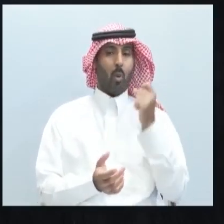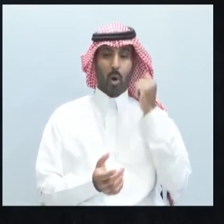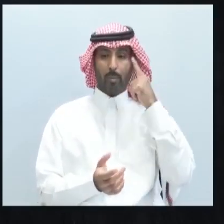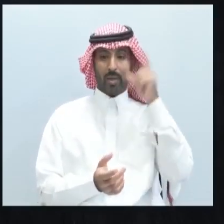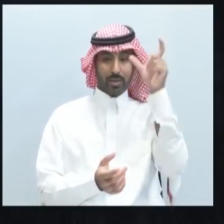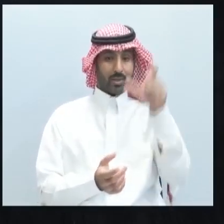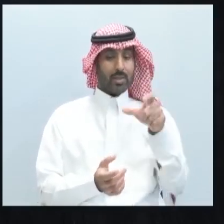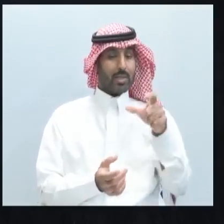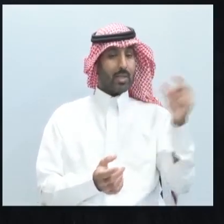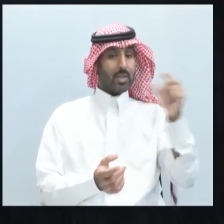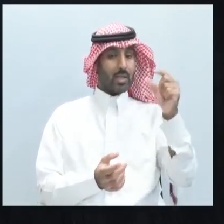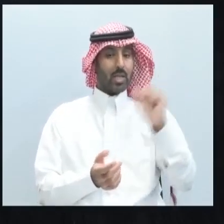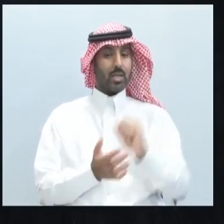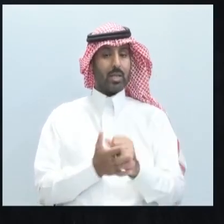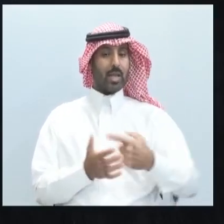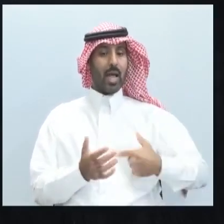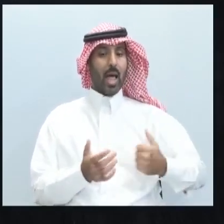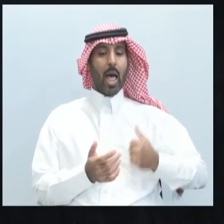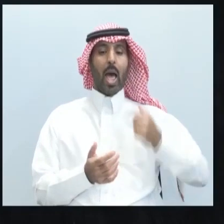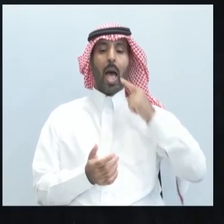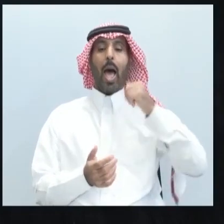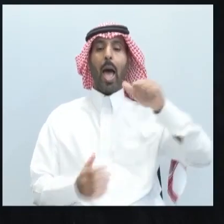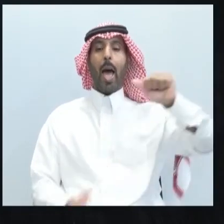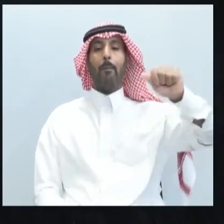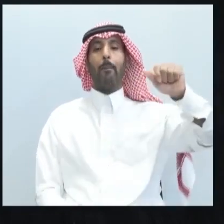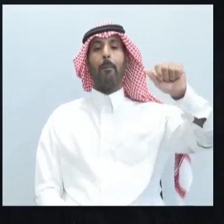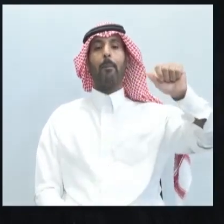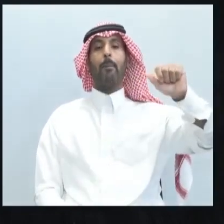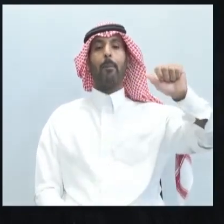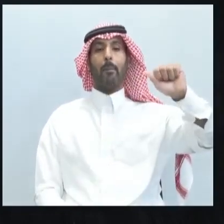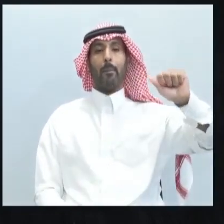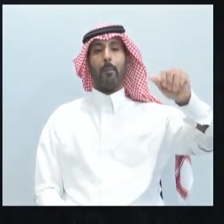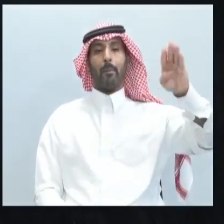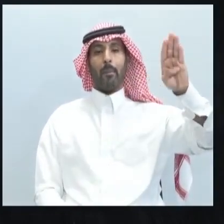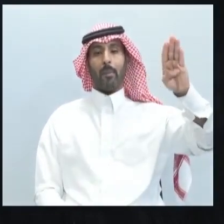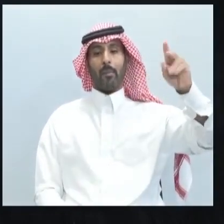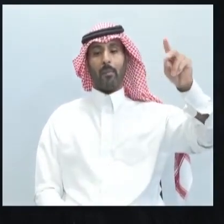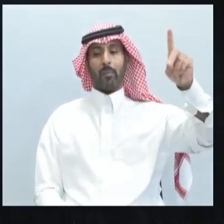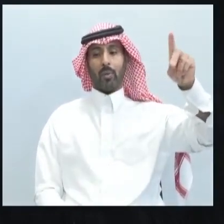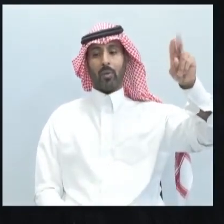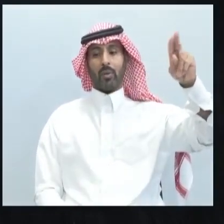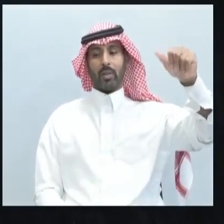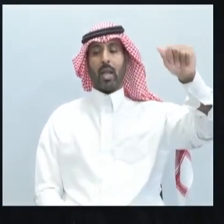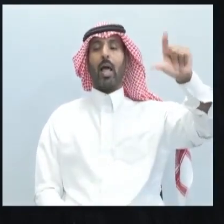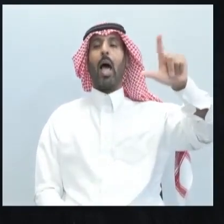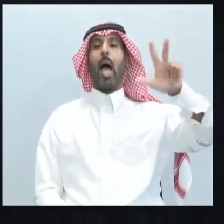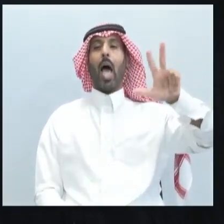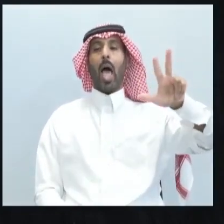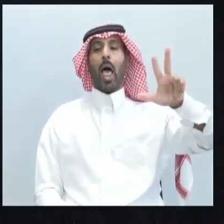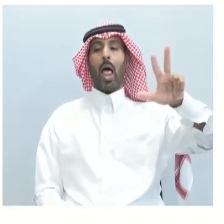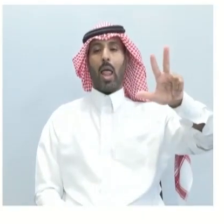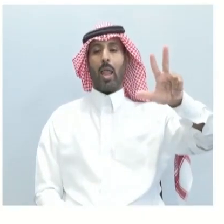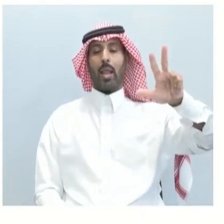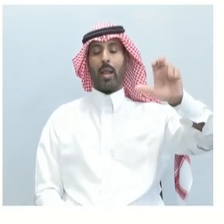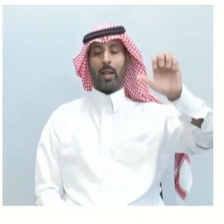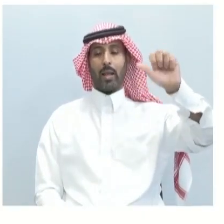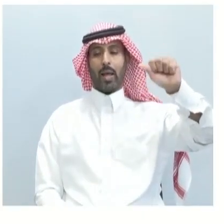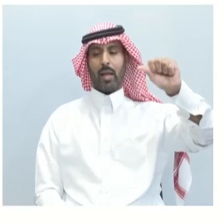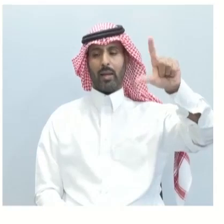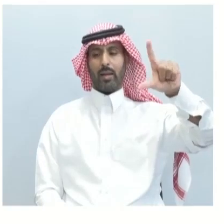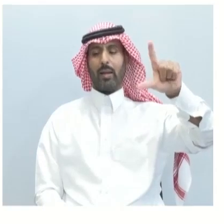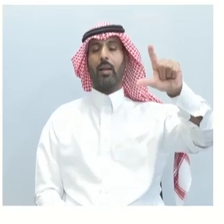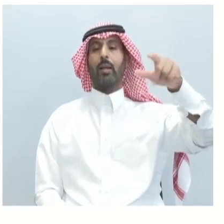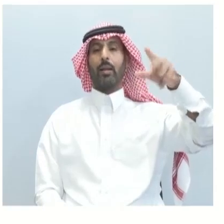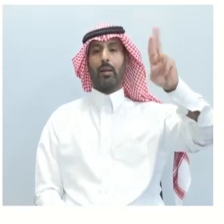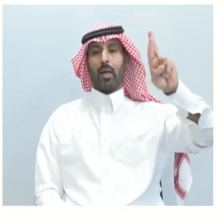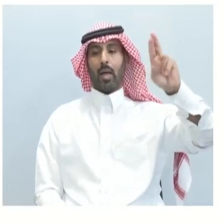famous doctors is Dr. Abdullah Rabia. Now, Dr. Abdullah Rabia, he has many